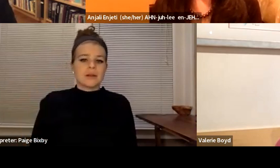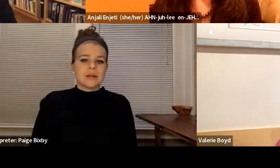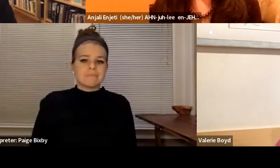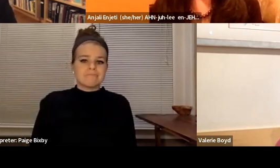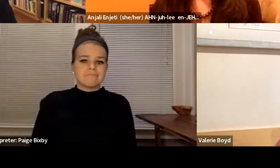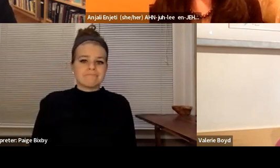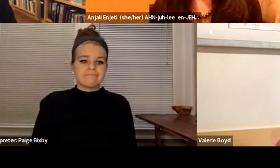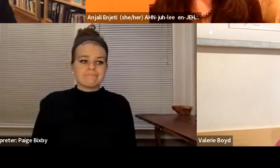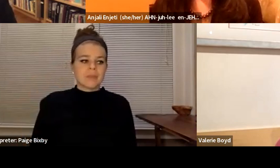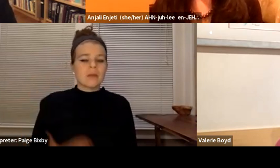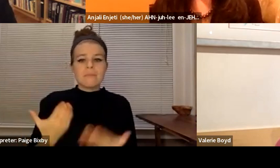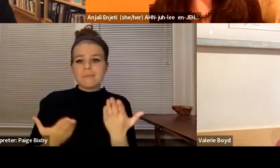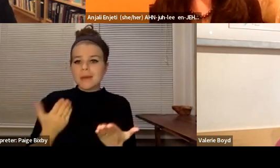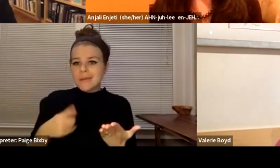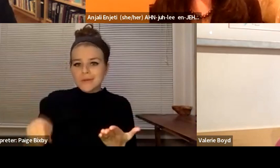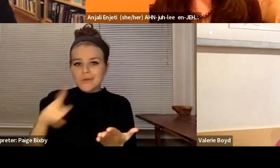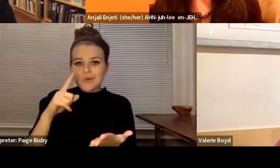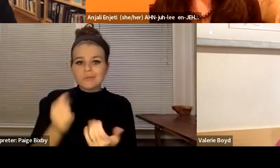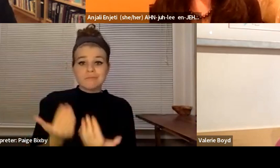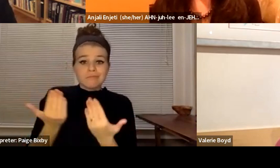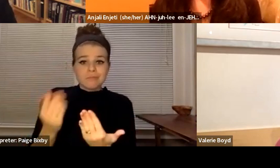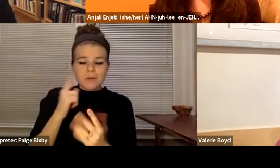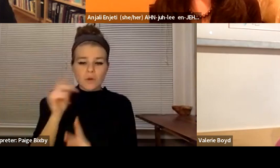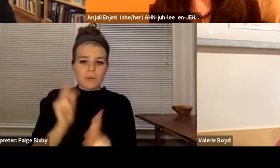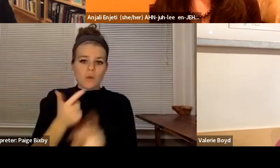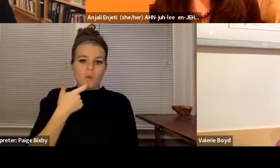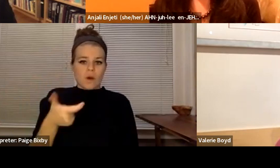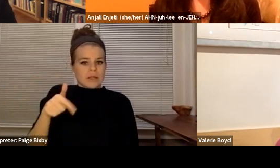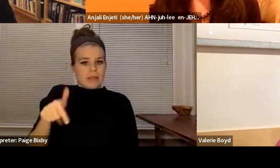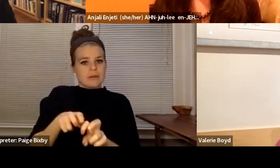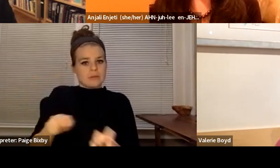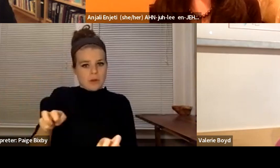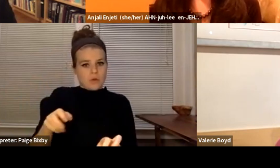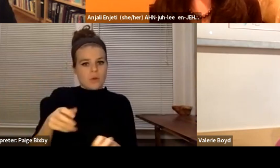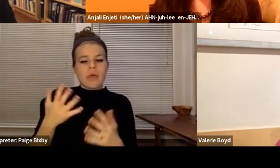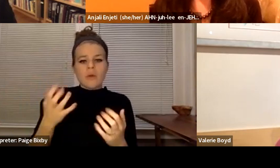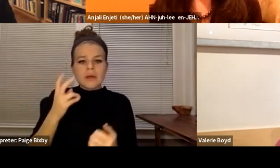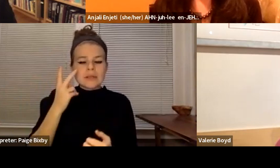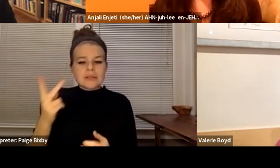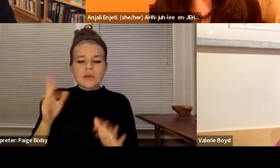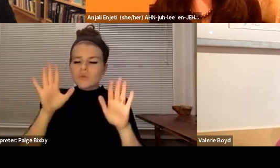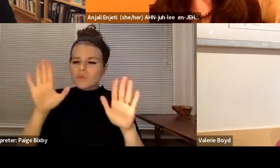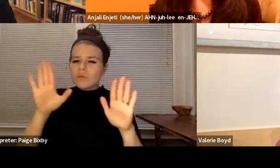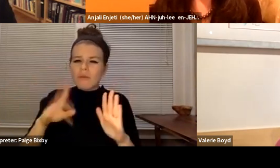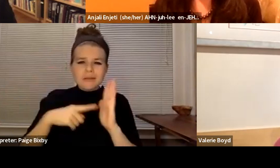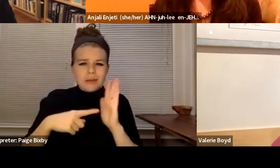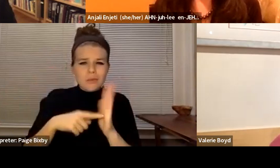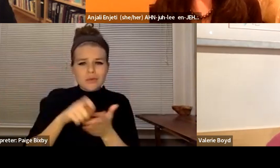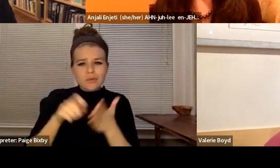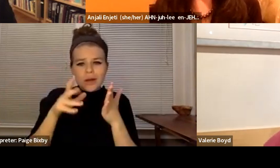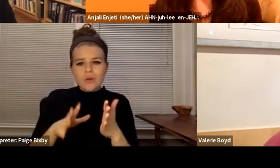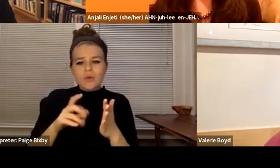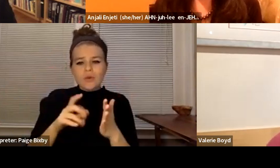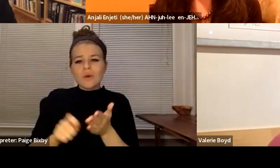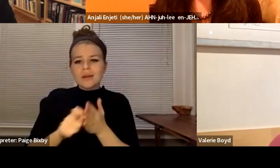that you might recommend for folks who are watching this panel, who want to see great examples of writers who are writing in innovative and